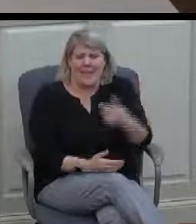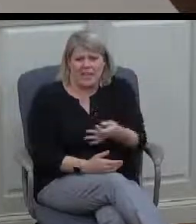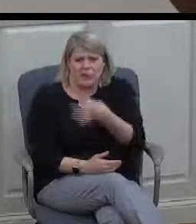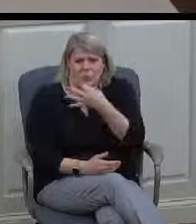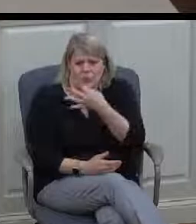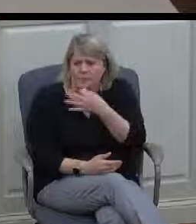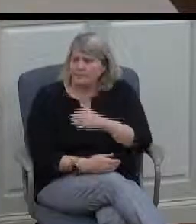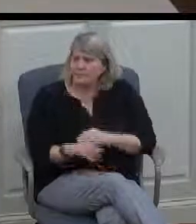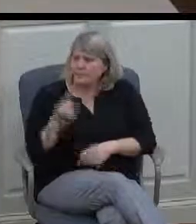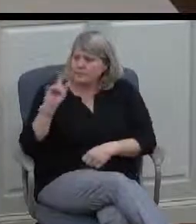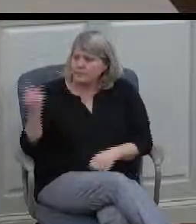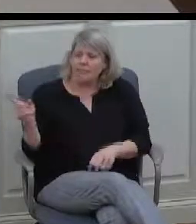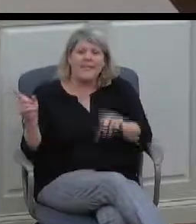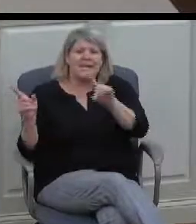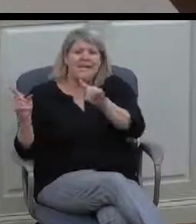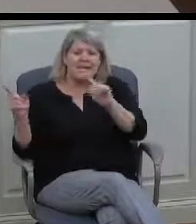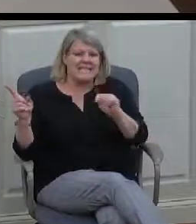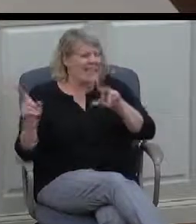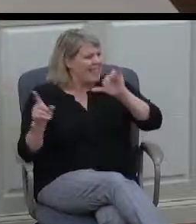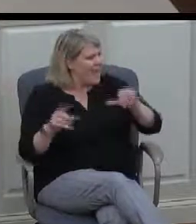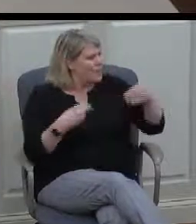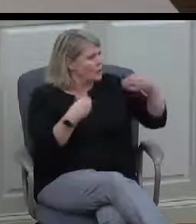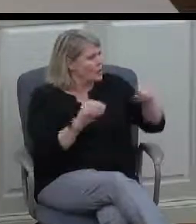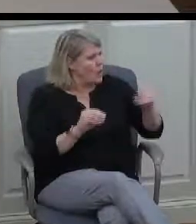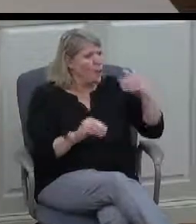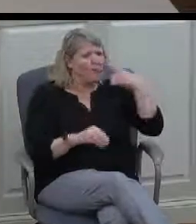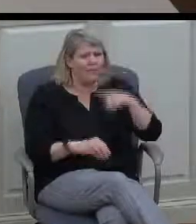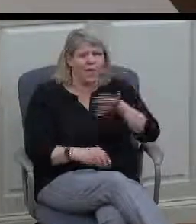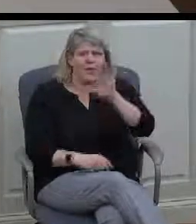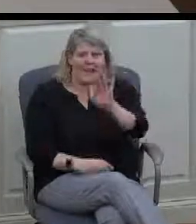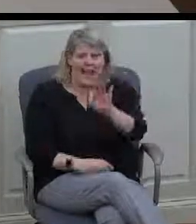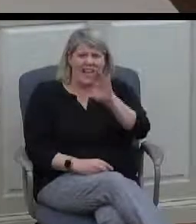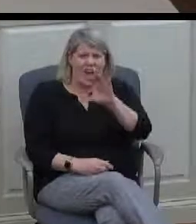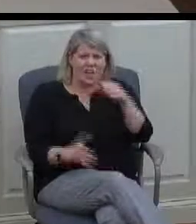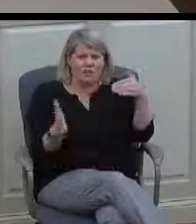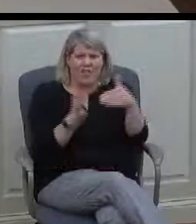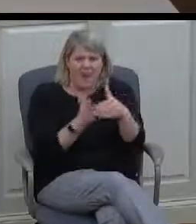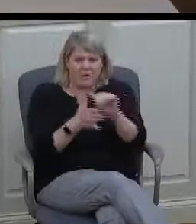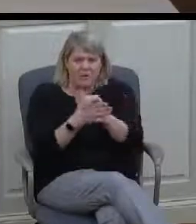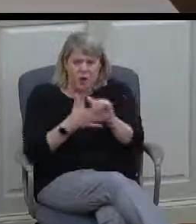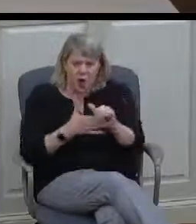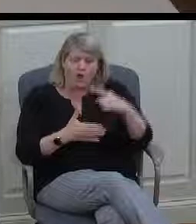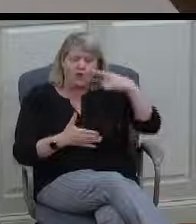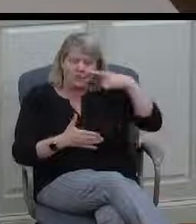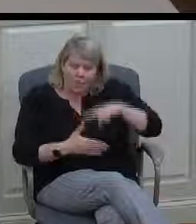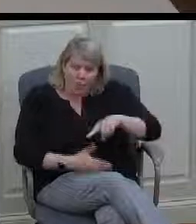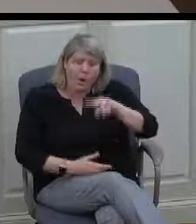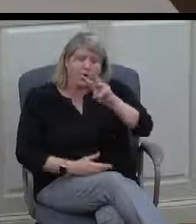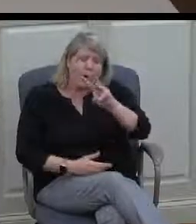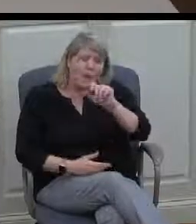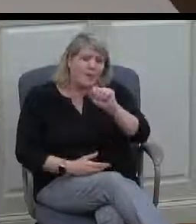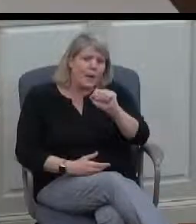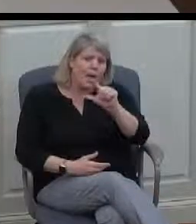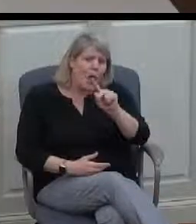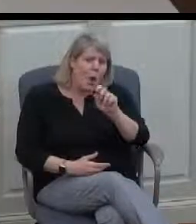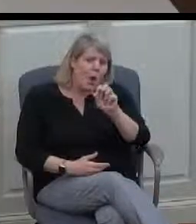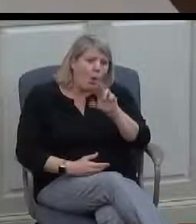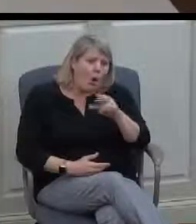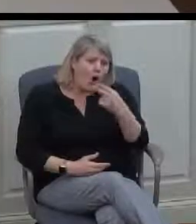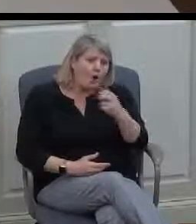So that sale was for $900,000 plus demolition costs. plus demolition costs. Do you know what that is off the top of your head? It's